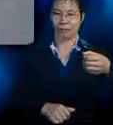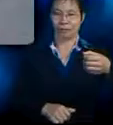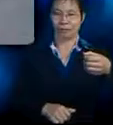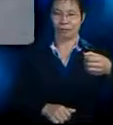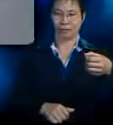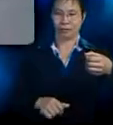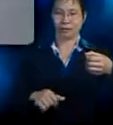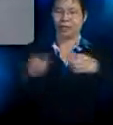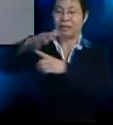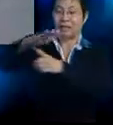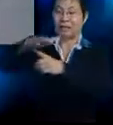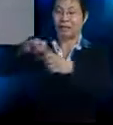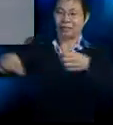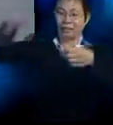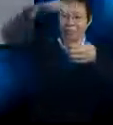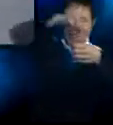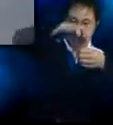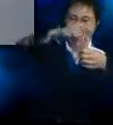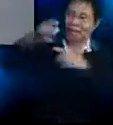and soak the leaf in the ethanol.